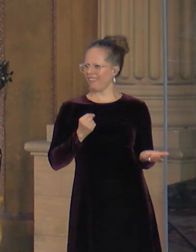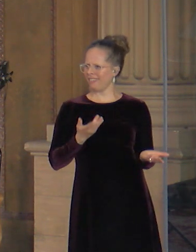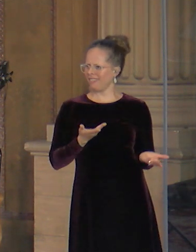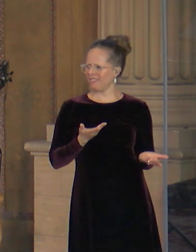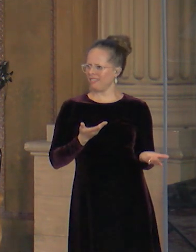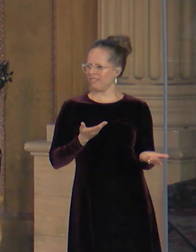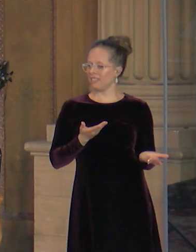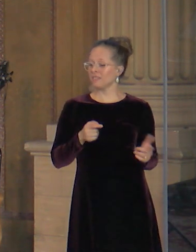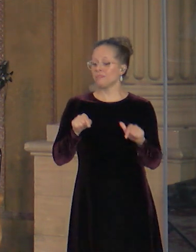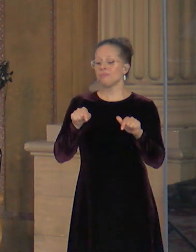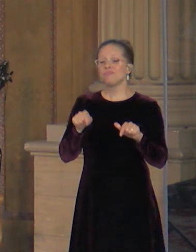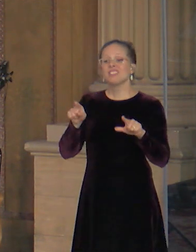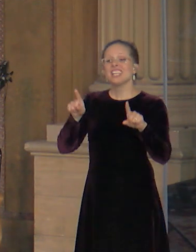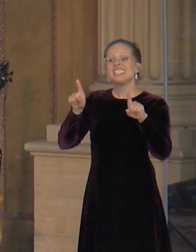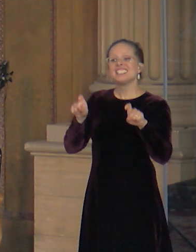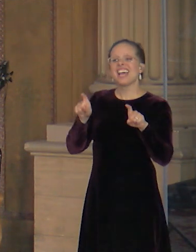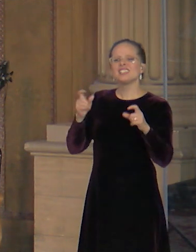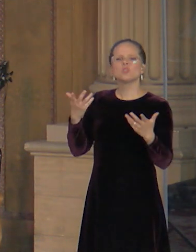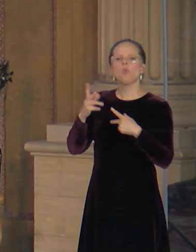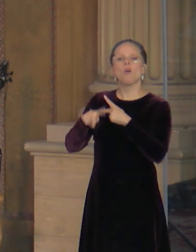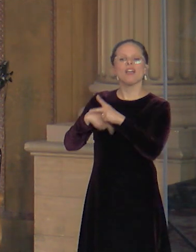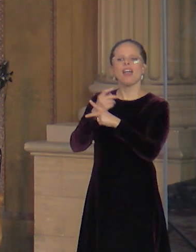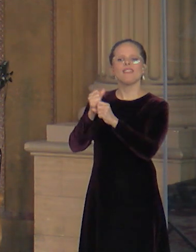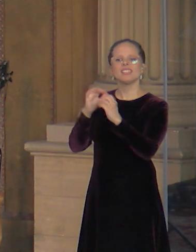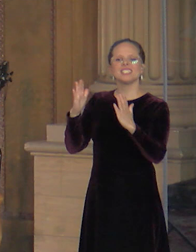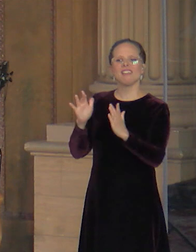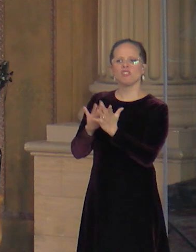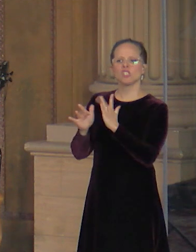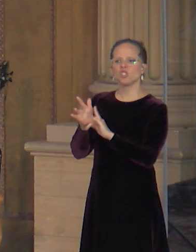well this is a test of what kind of savior Jesus would be